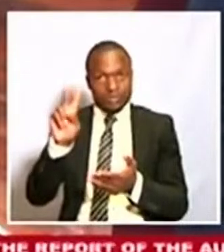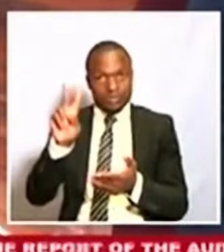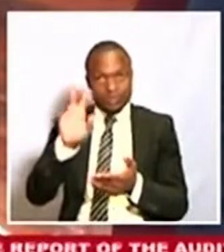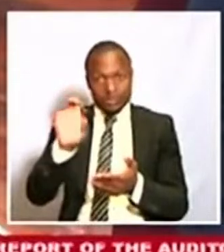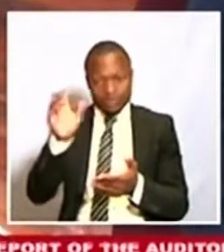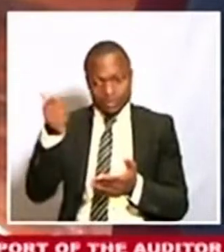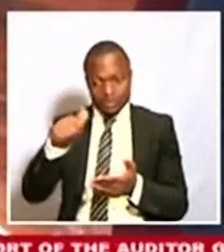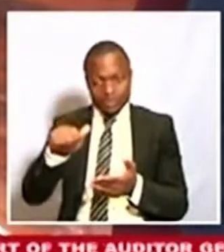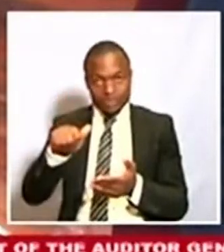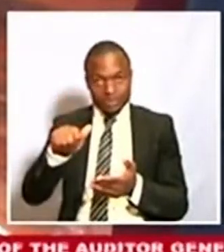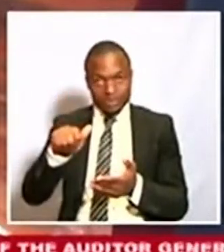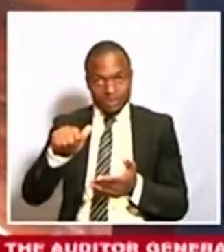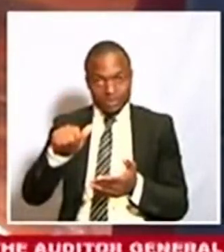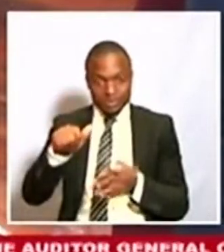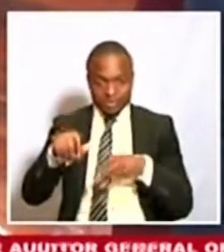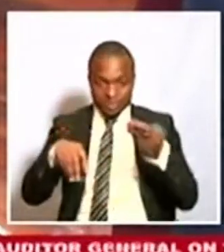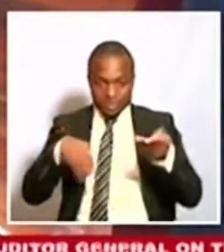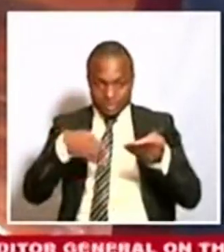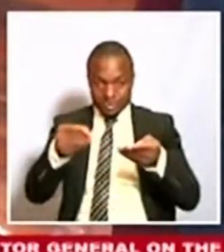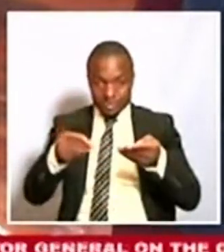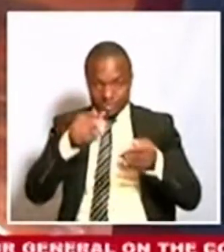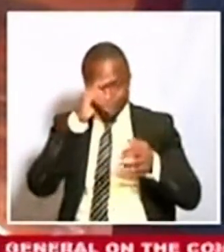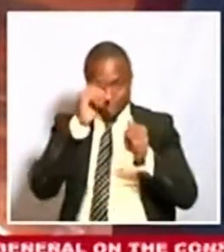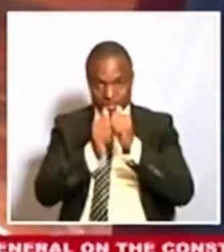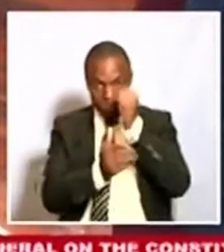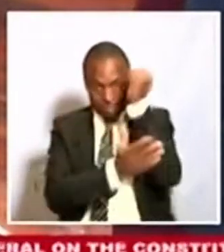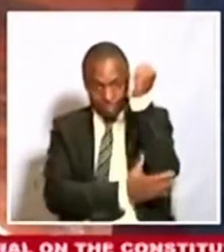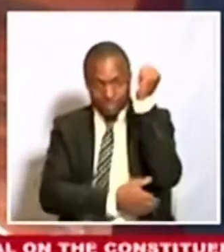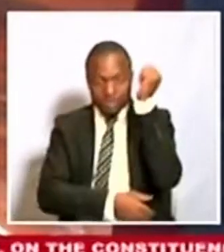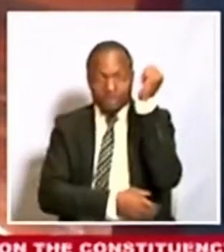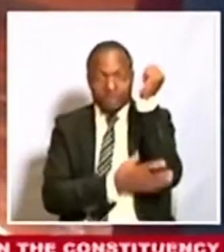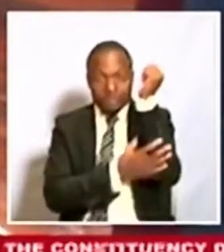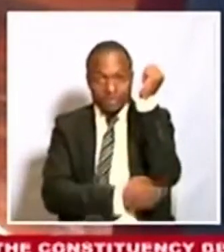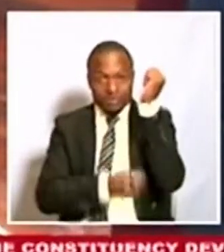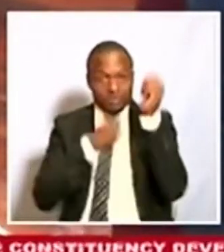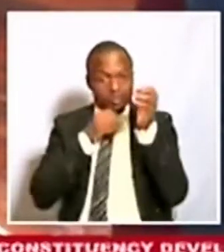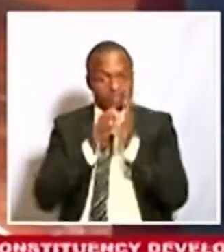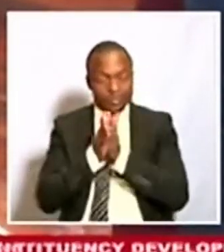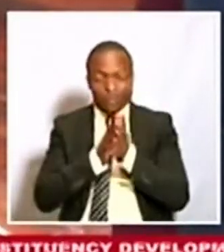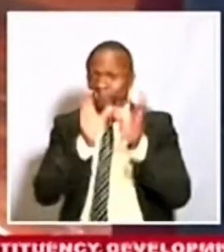2,331,210 has been spent due to poor response from the community.